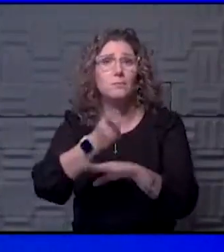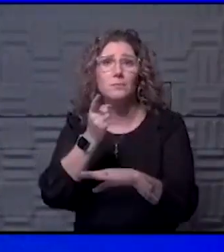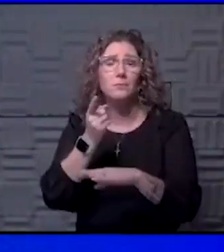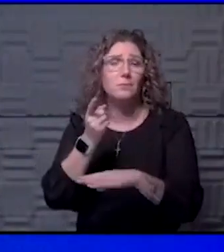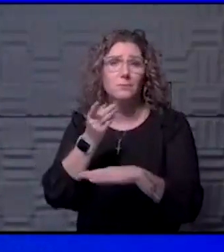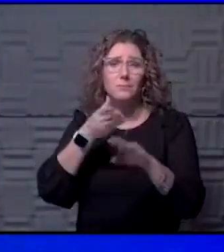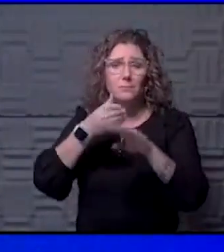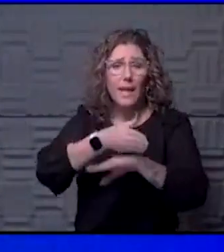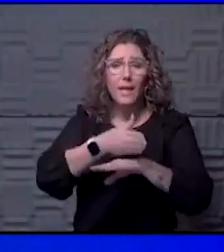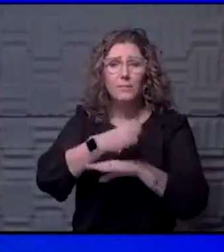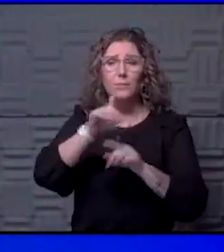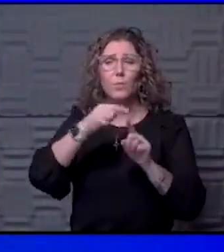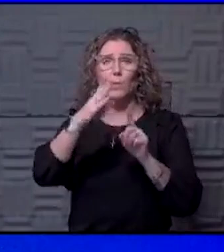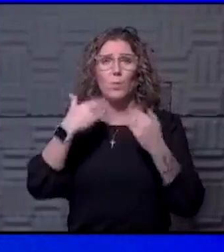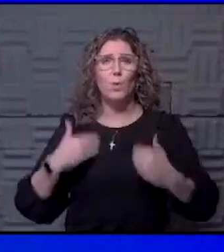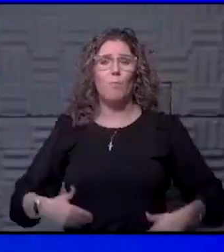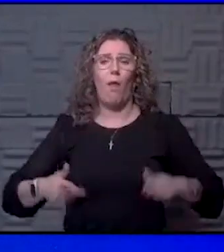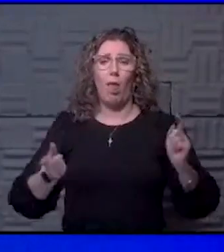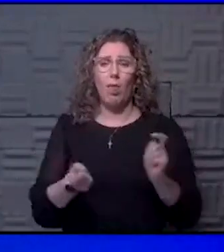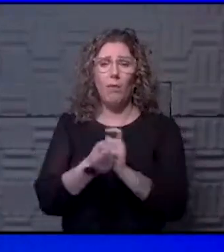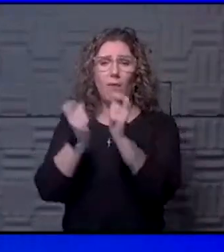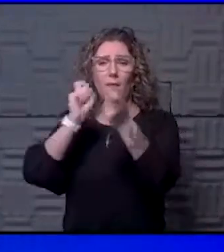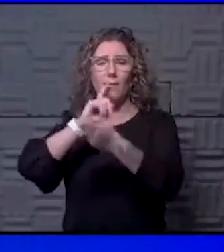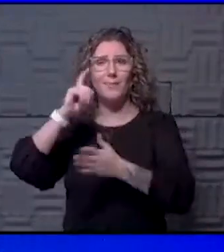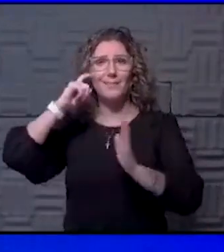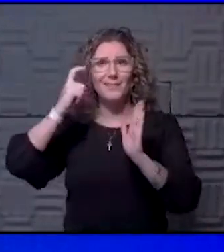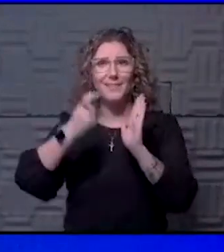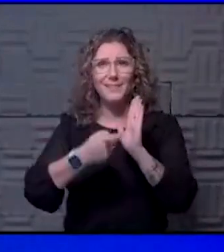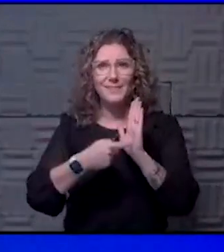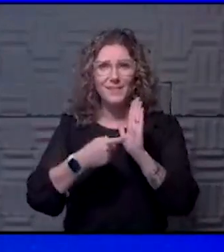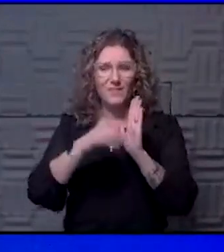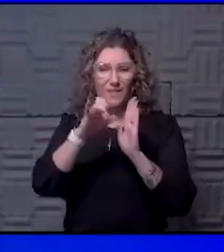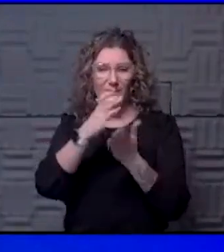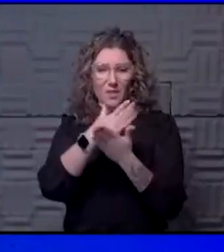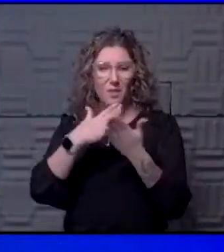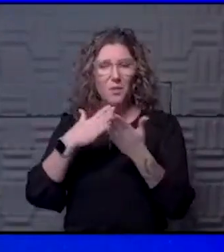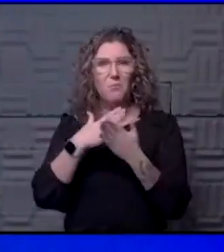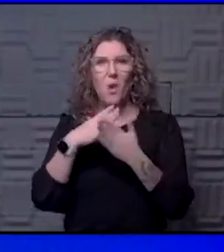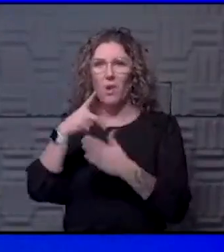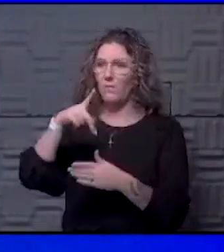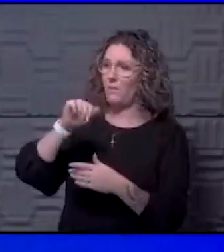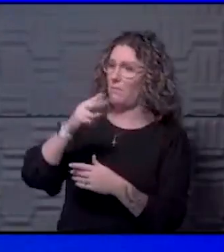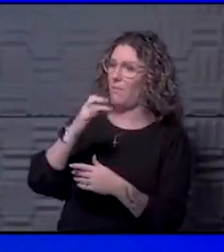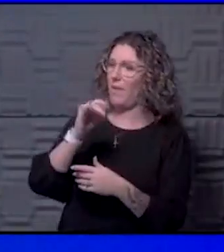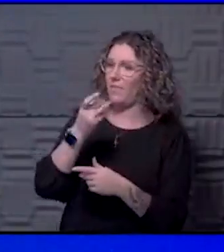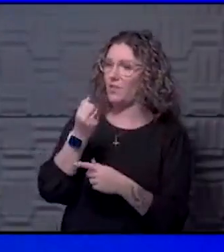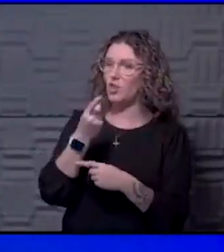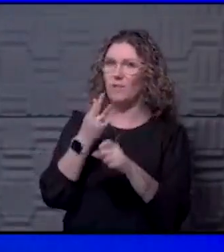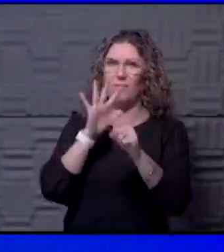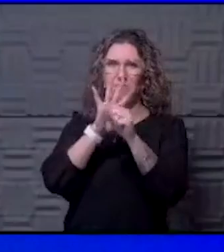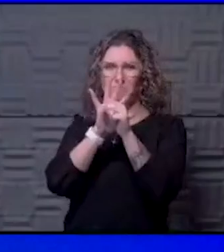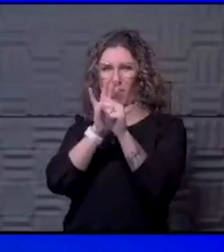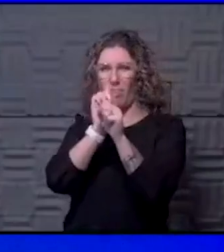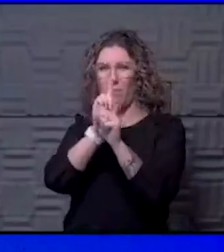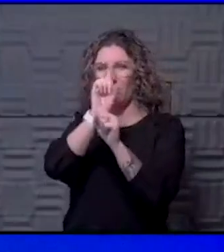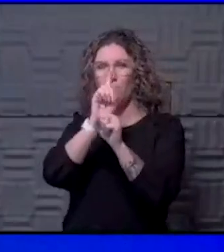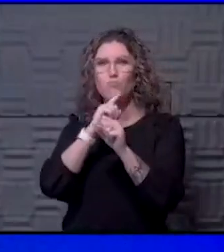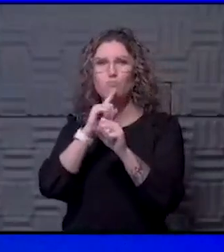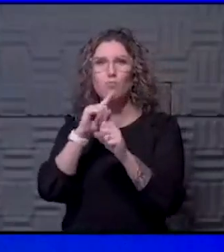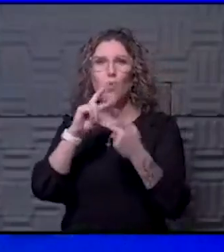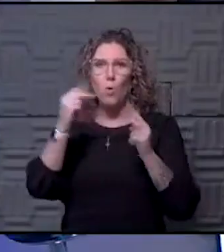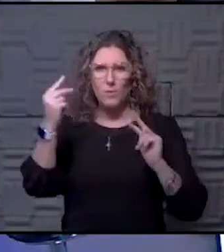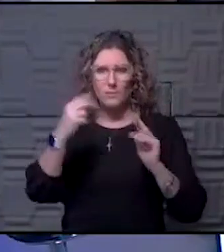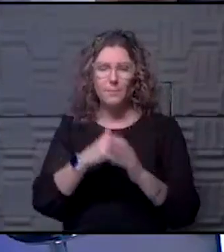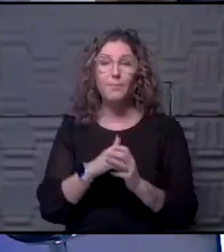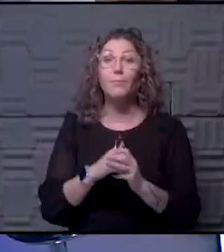that, as your body starts to adapt and identify that piece of the pathogen, that spike protein. Betsy wants to